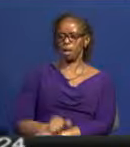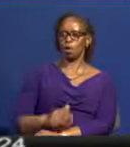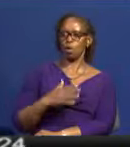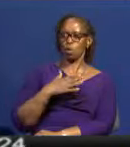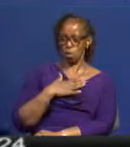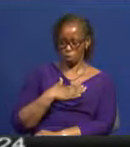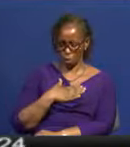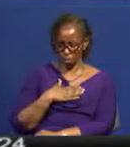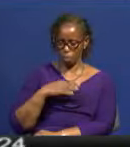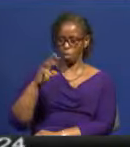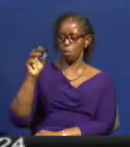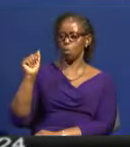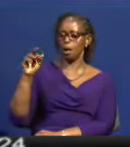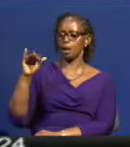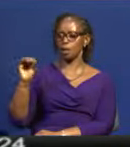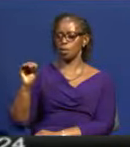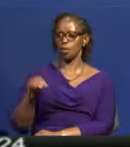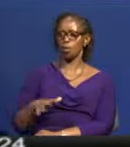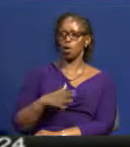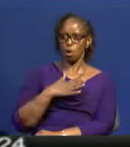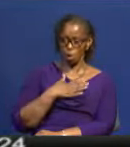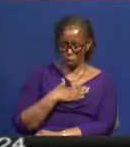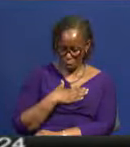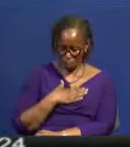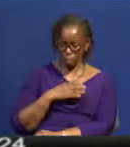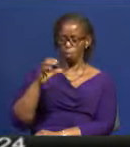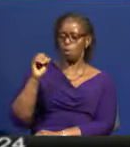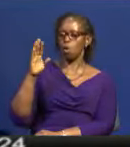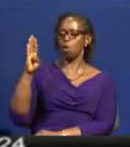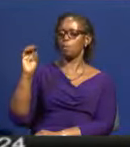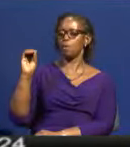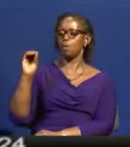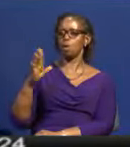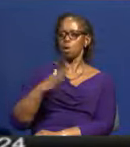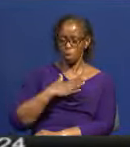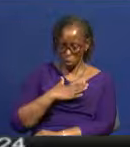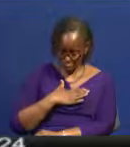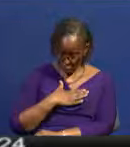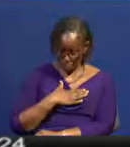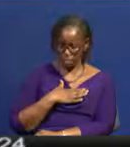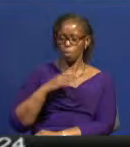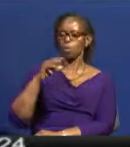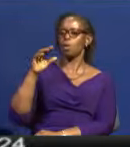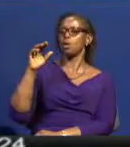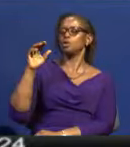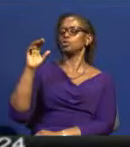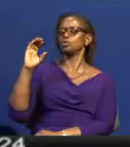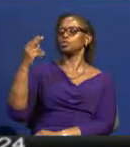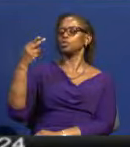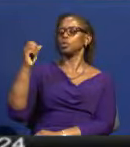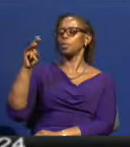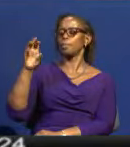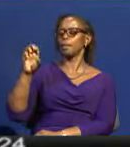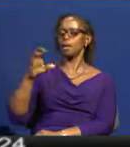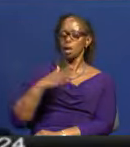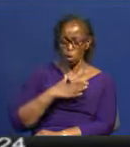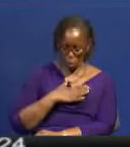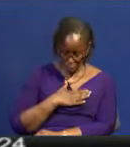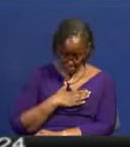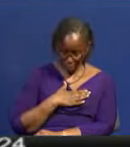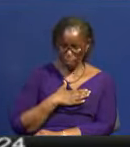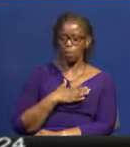Honorable Ali Wario, Honorable Ruwaida Obo, Honorable Hamisi Chome Abdi, Abdikadir